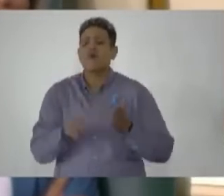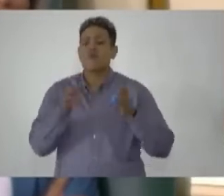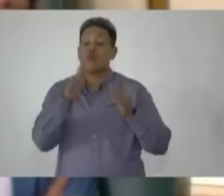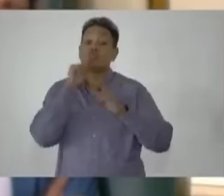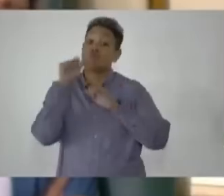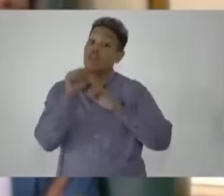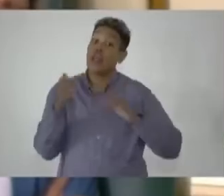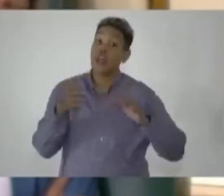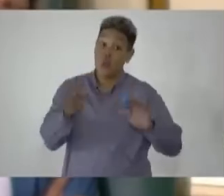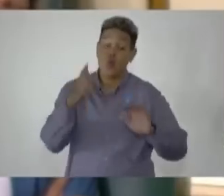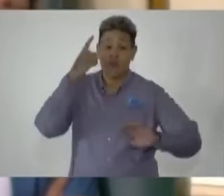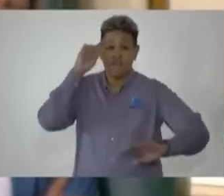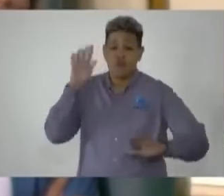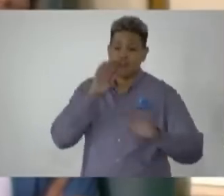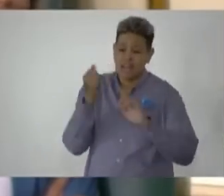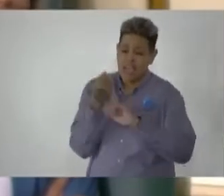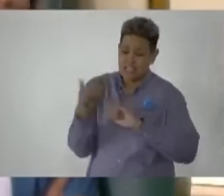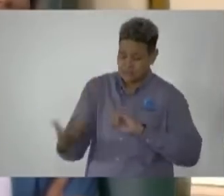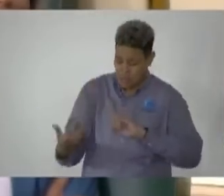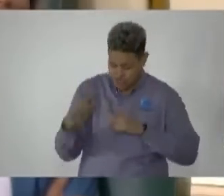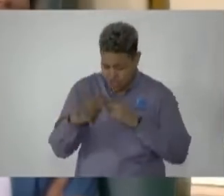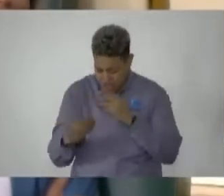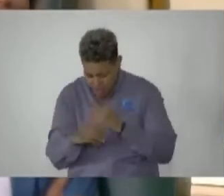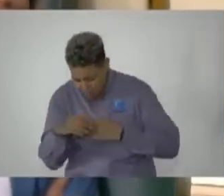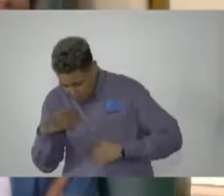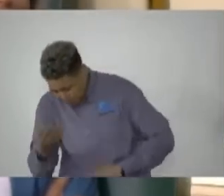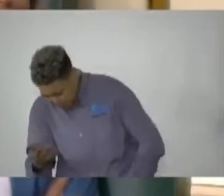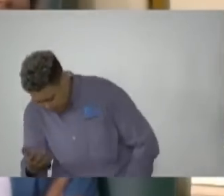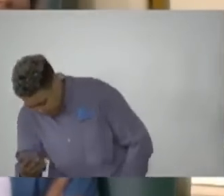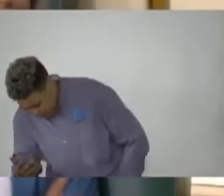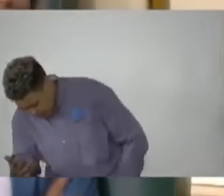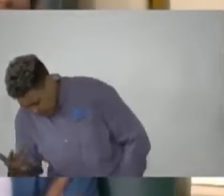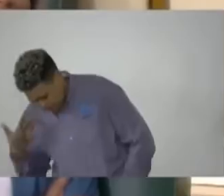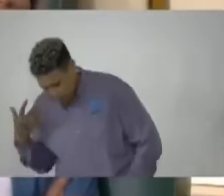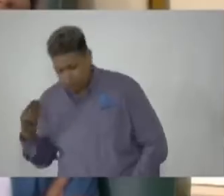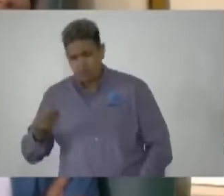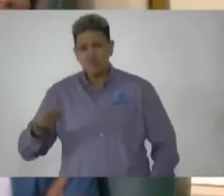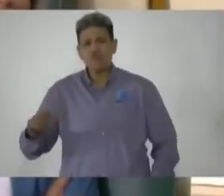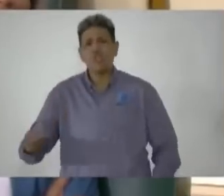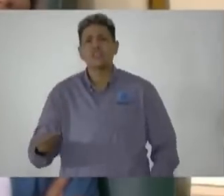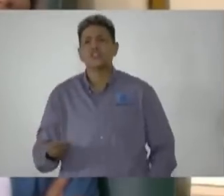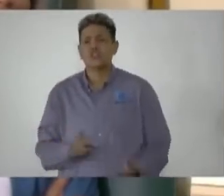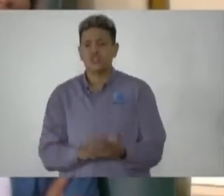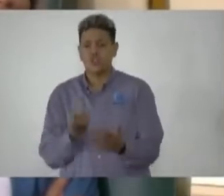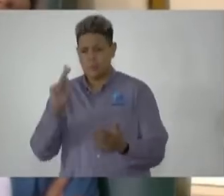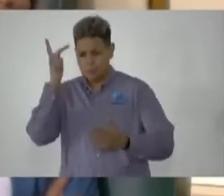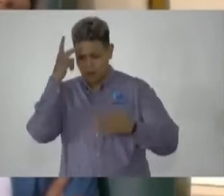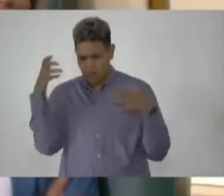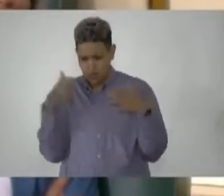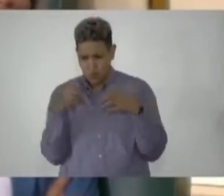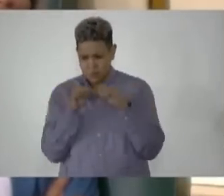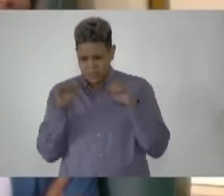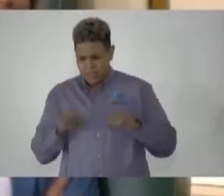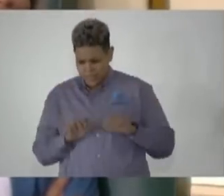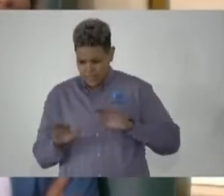allow for the expansion of the traditional dual-party system.